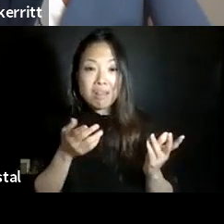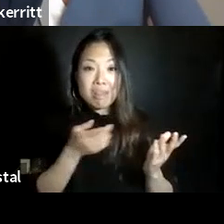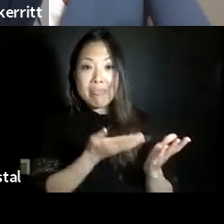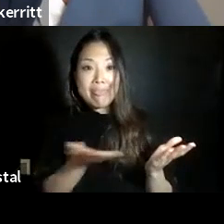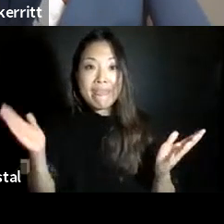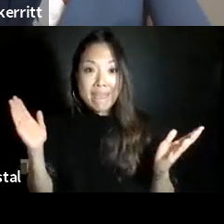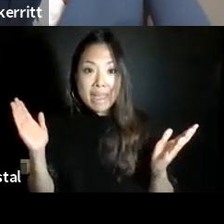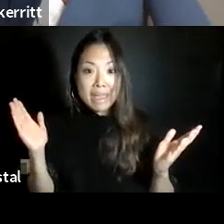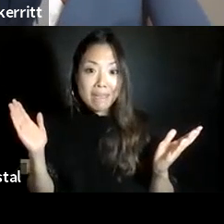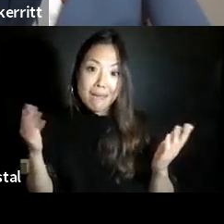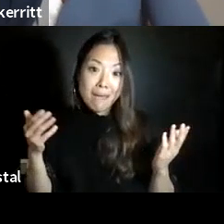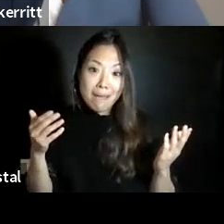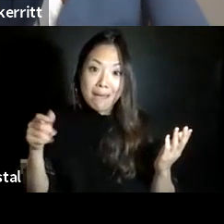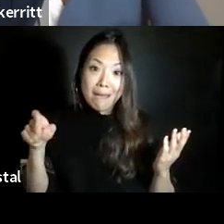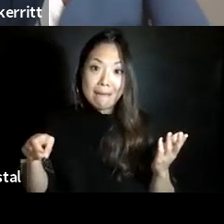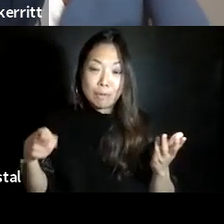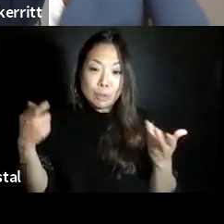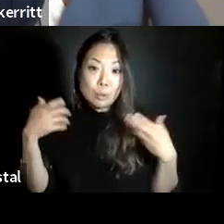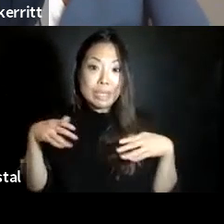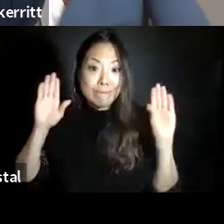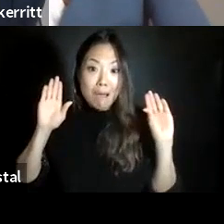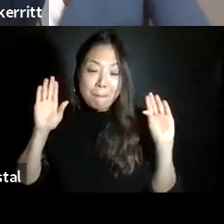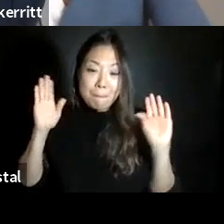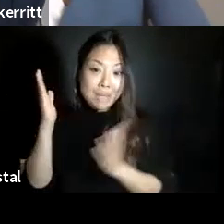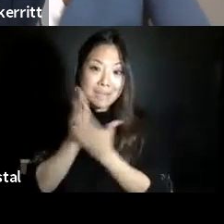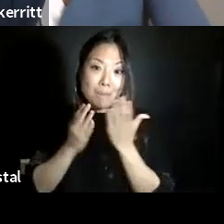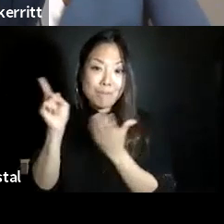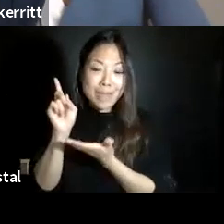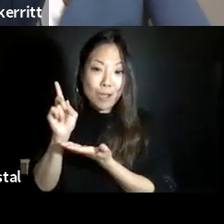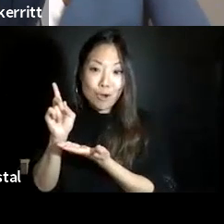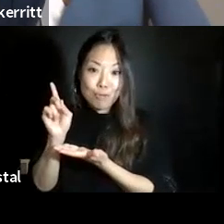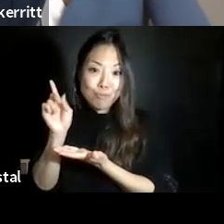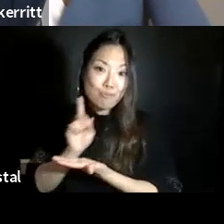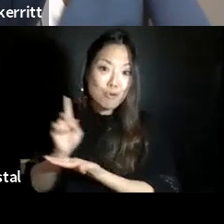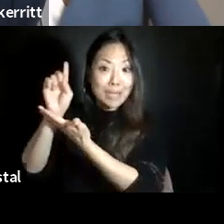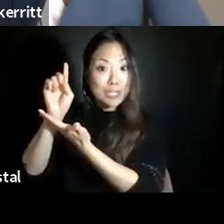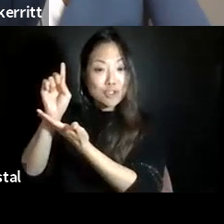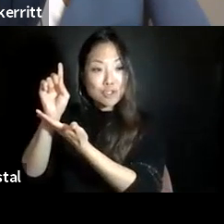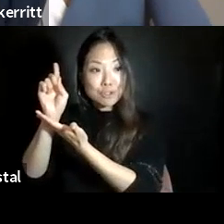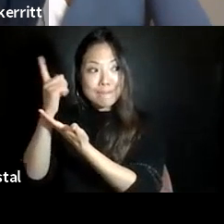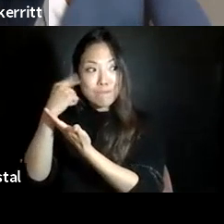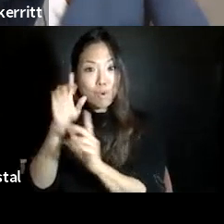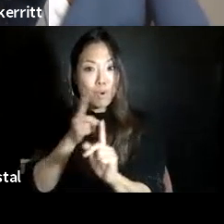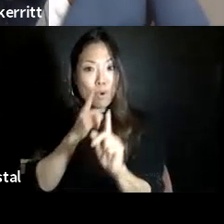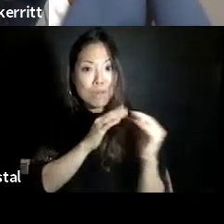some of their privilege in the name of equity. It's harder for them to do so